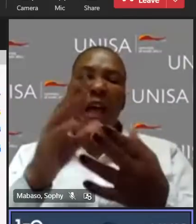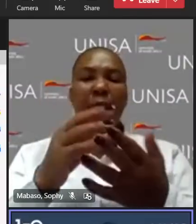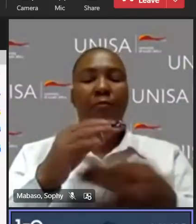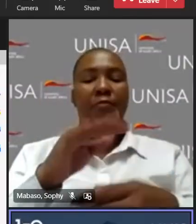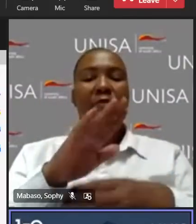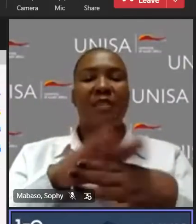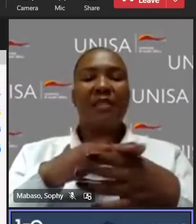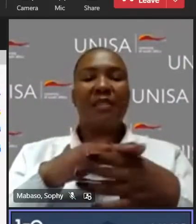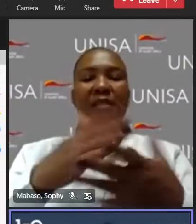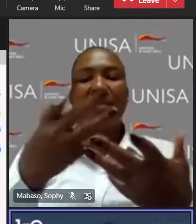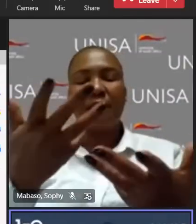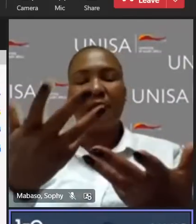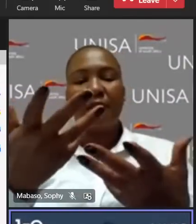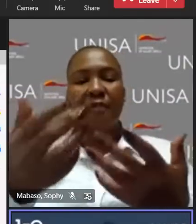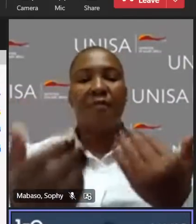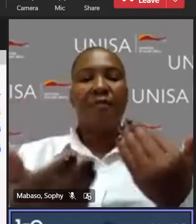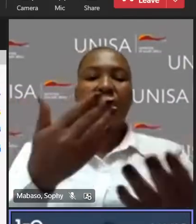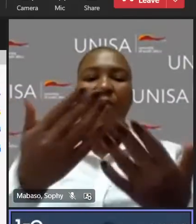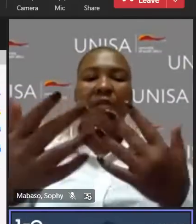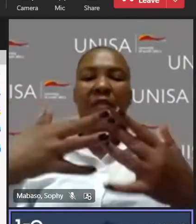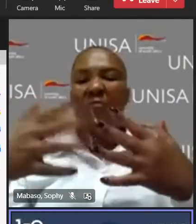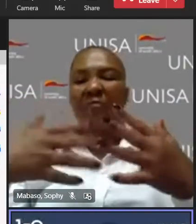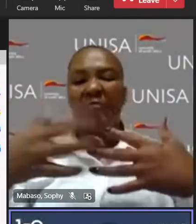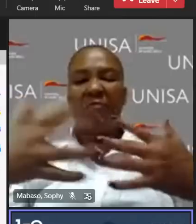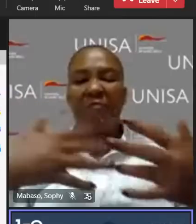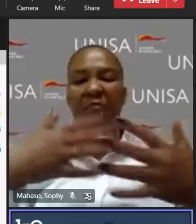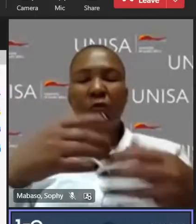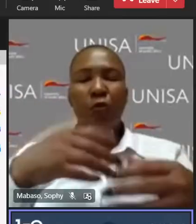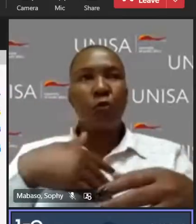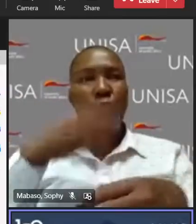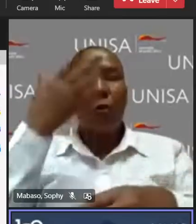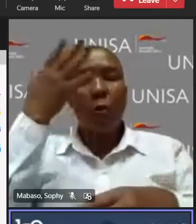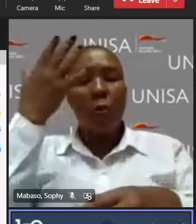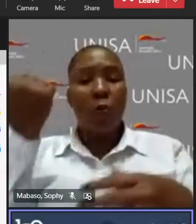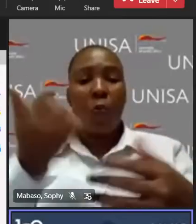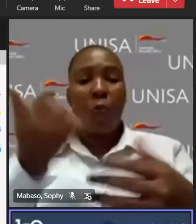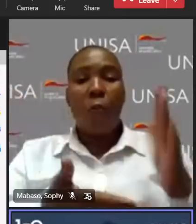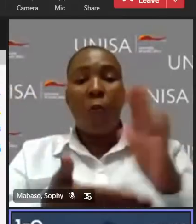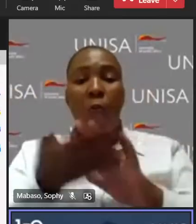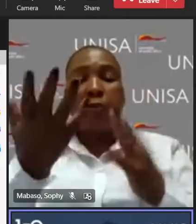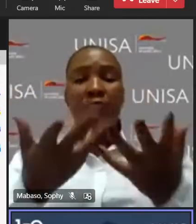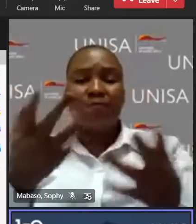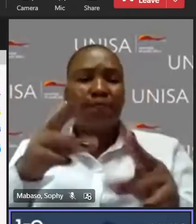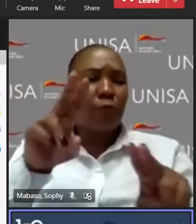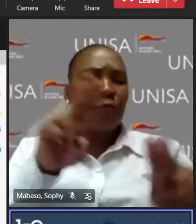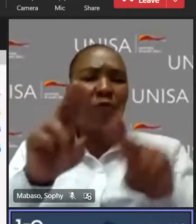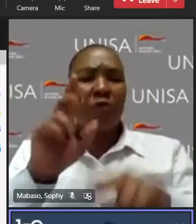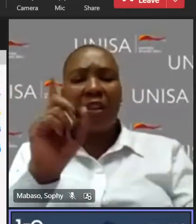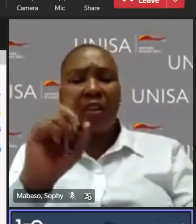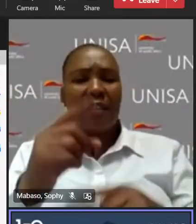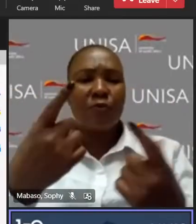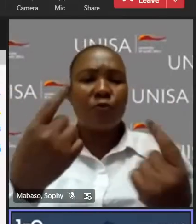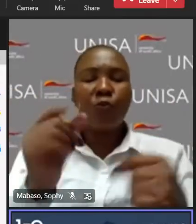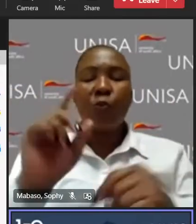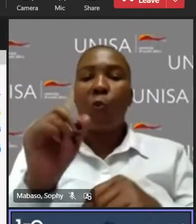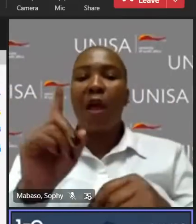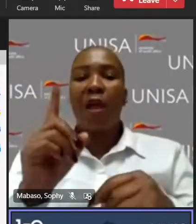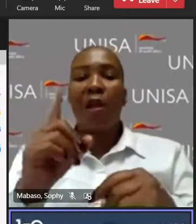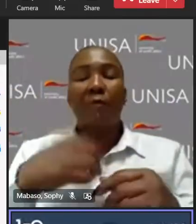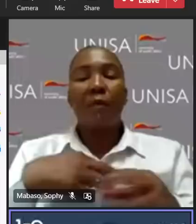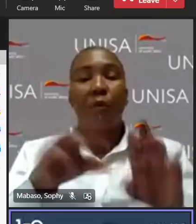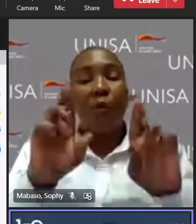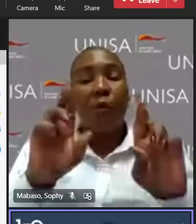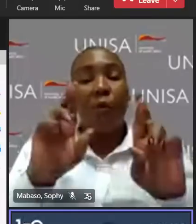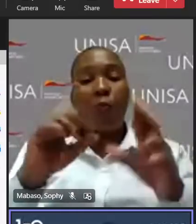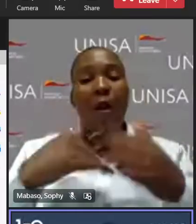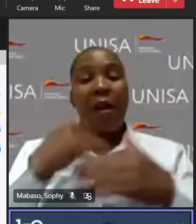it's overwhelming and students don't know where to go, what to do. So hopefully after today, you'll be a